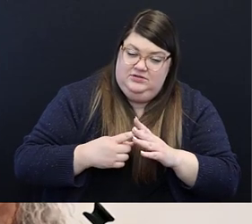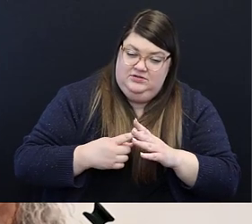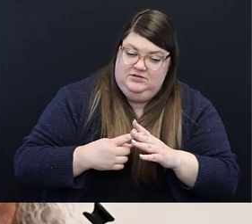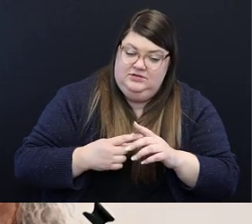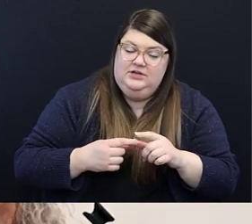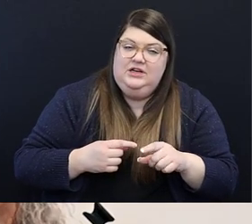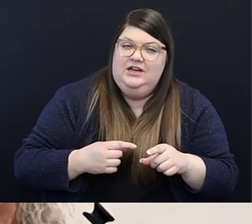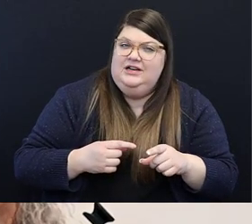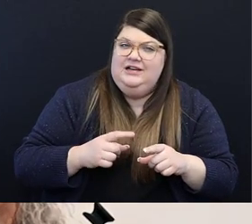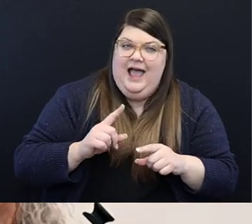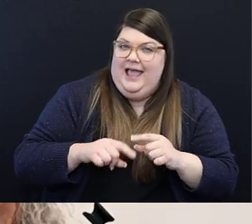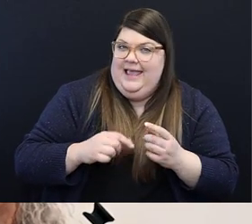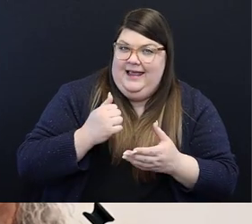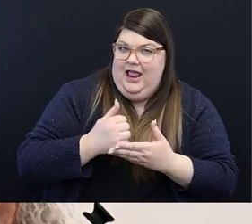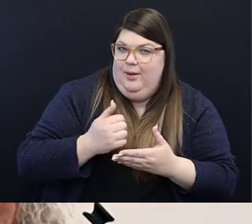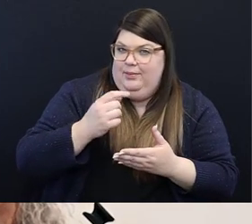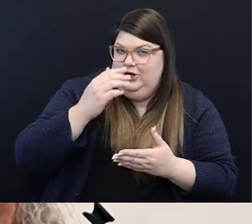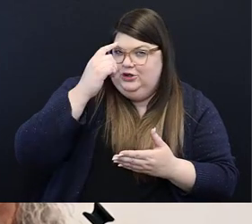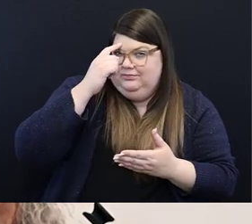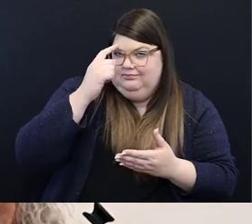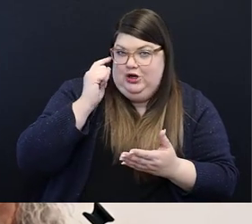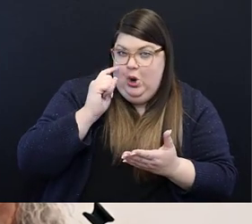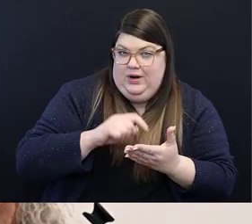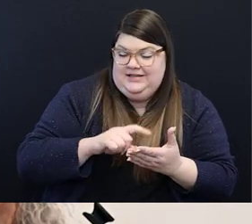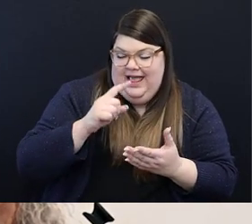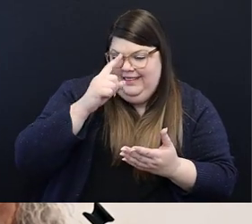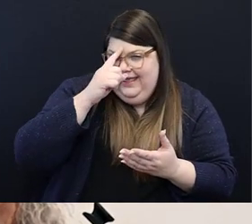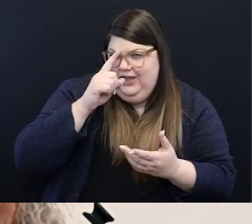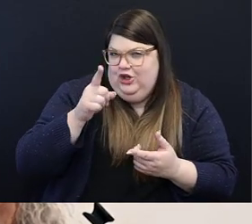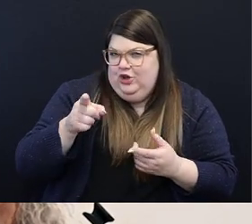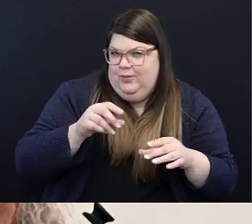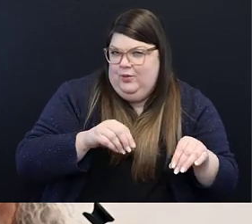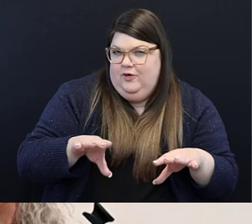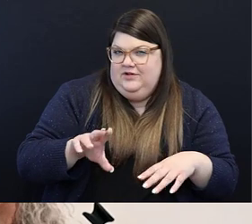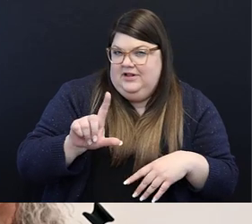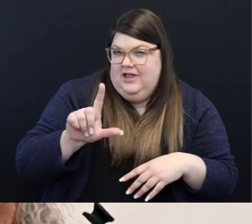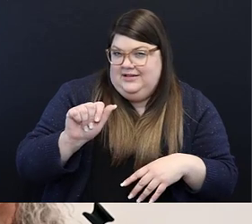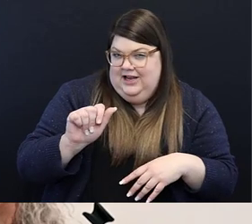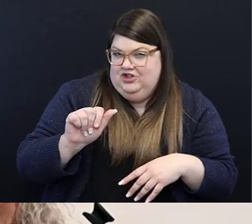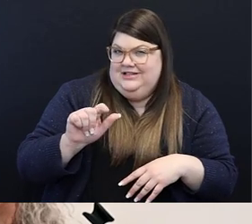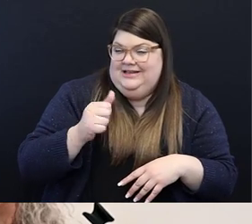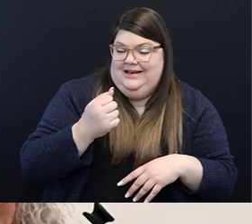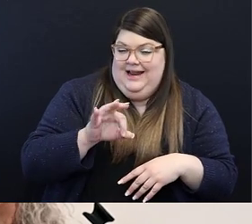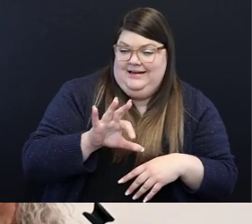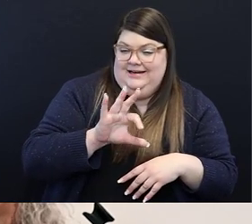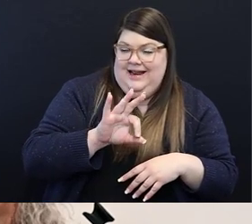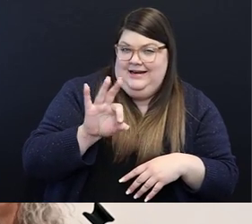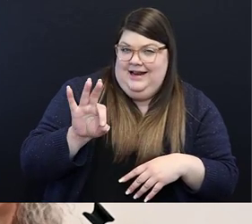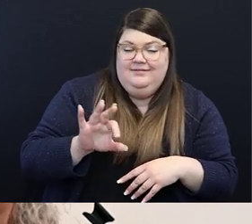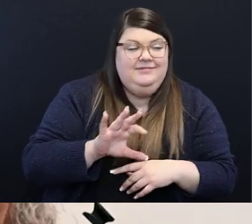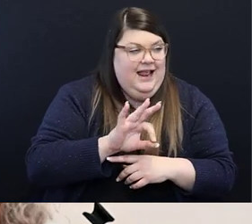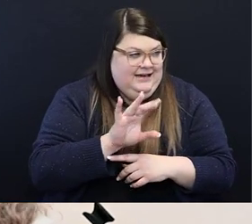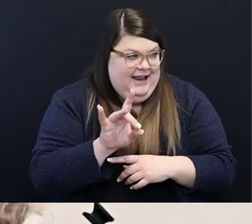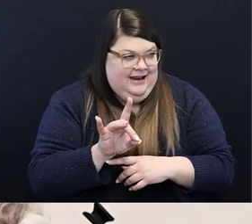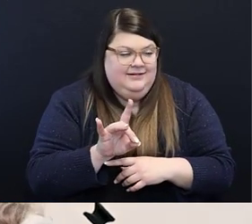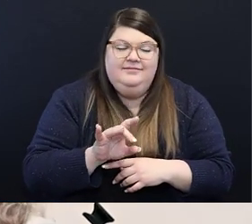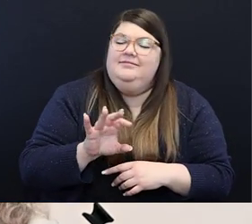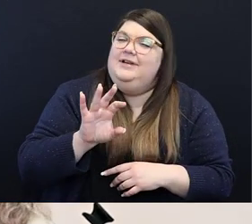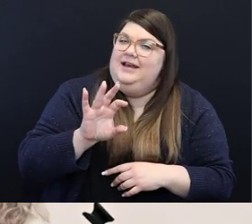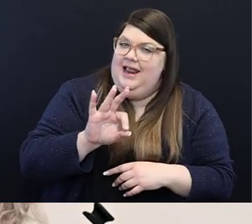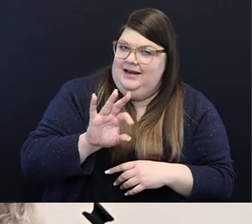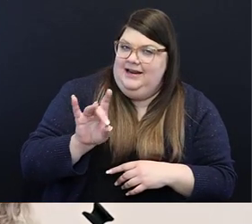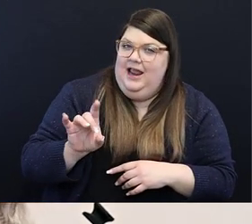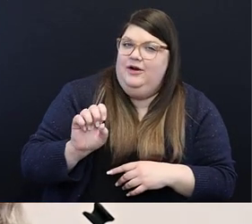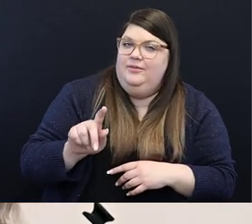The show, I can't help but notice, I believe you moved to Los Angeles in 1999. Eight, yeah.